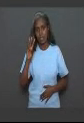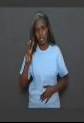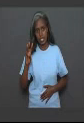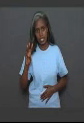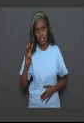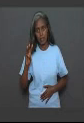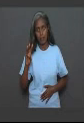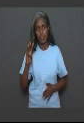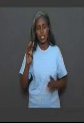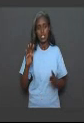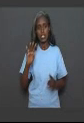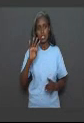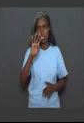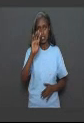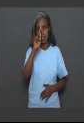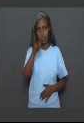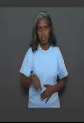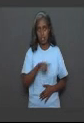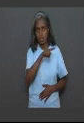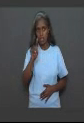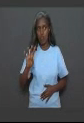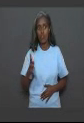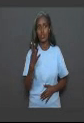-6 in the fourth quadrant.